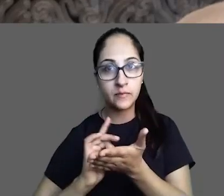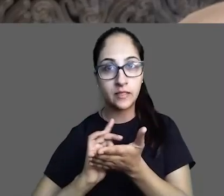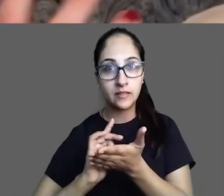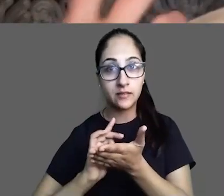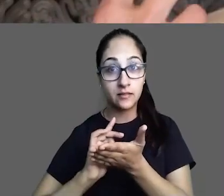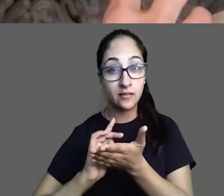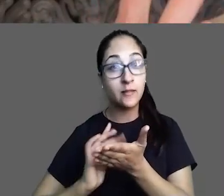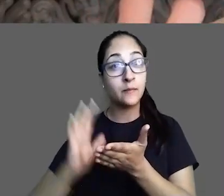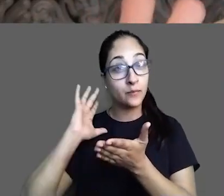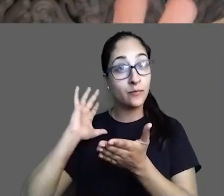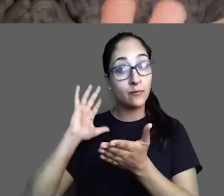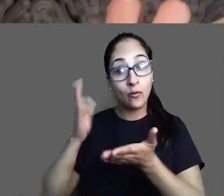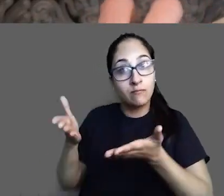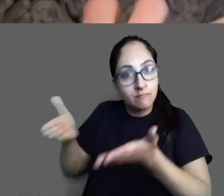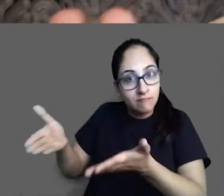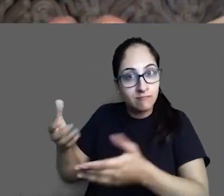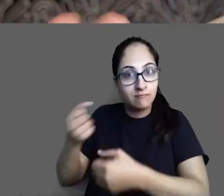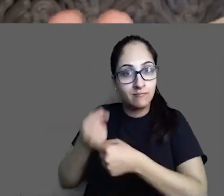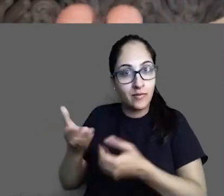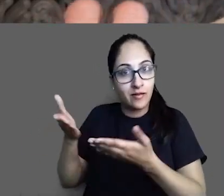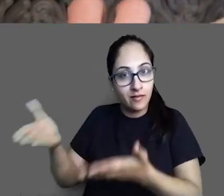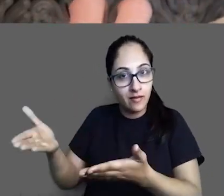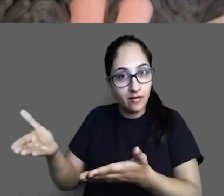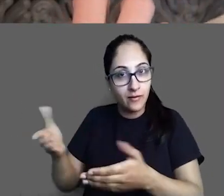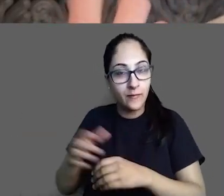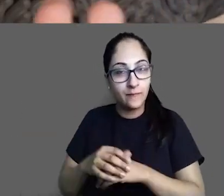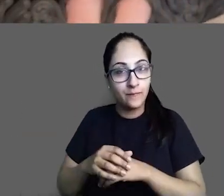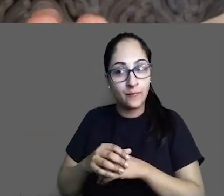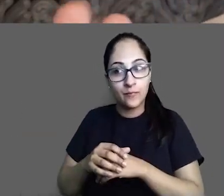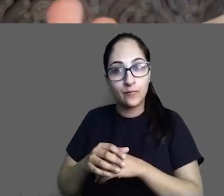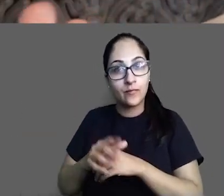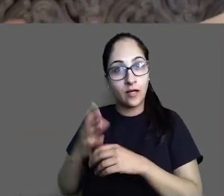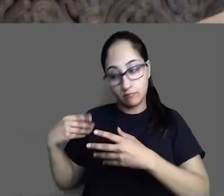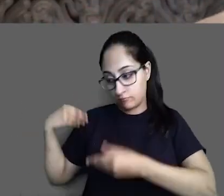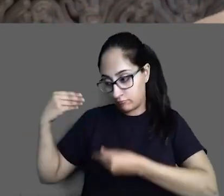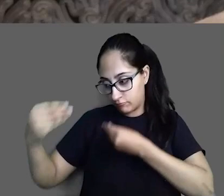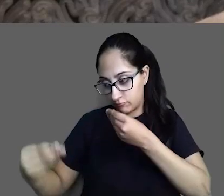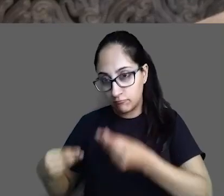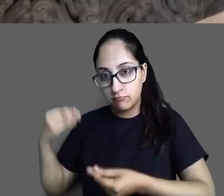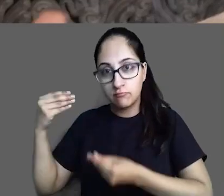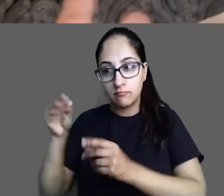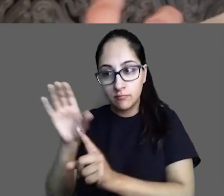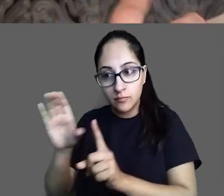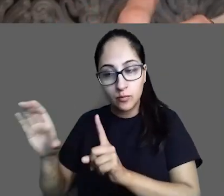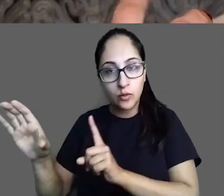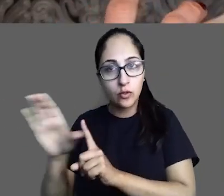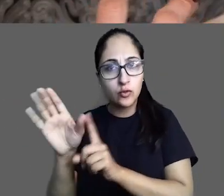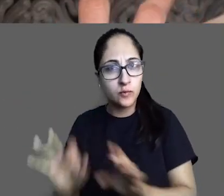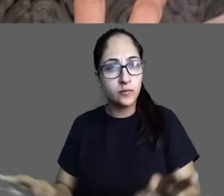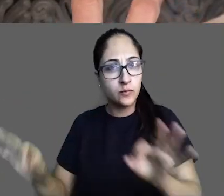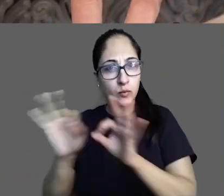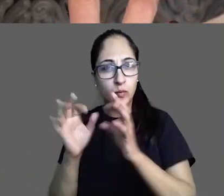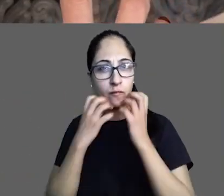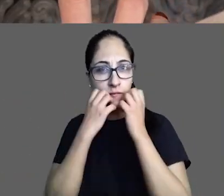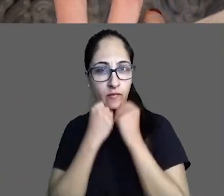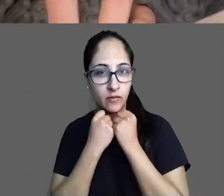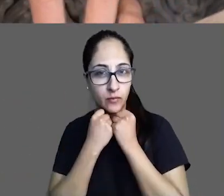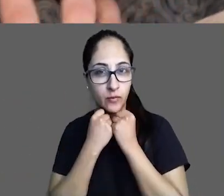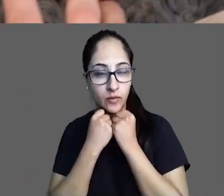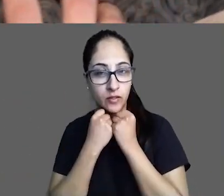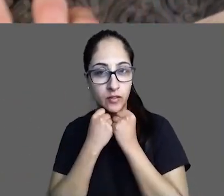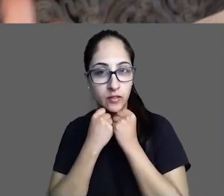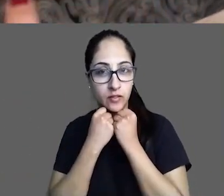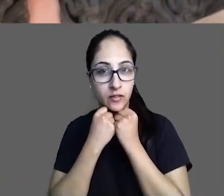medicine. And I think this is the kind of heritage that is not only to be celebrated, but it's also something that can give